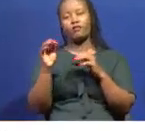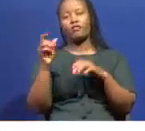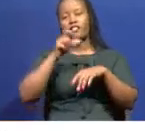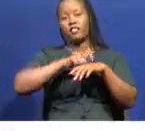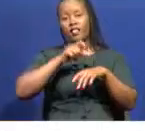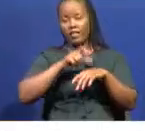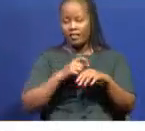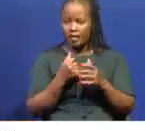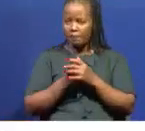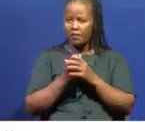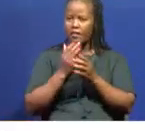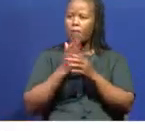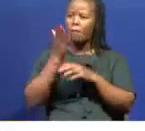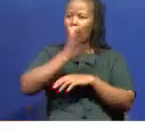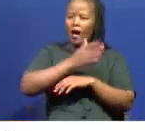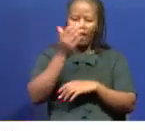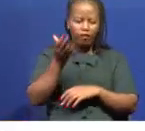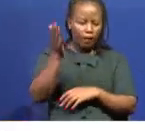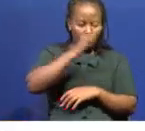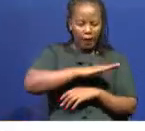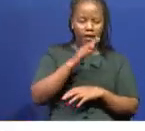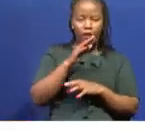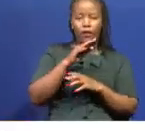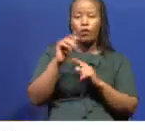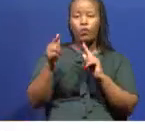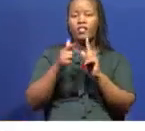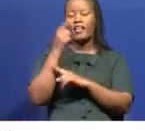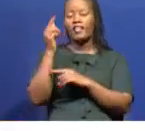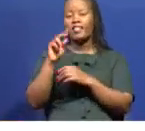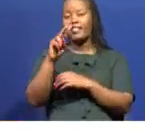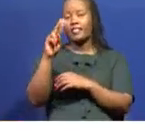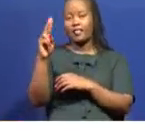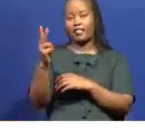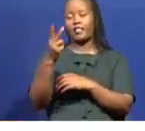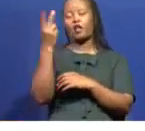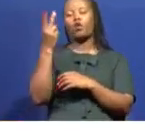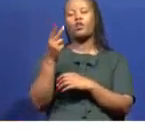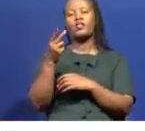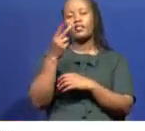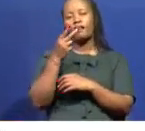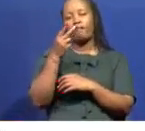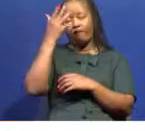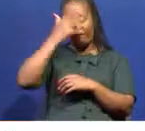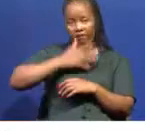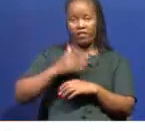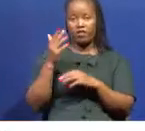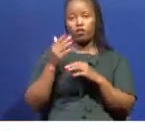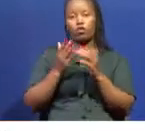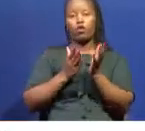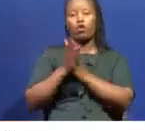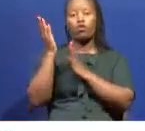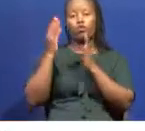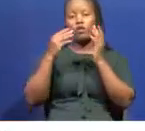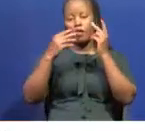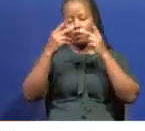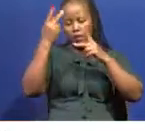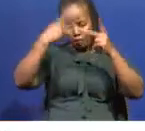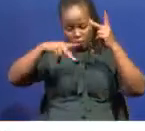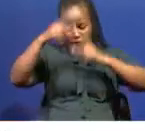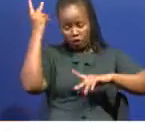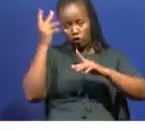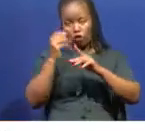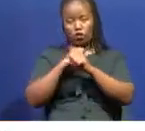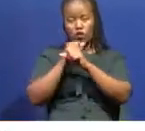we started the second season of the Sunshine Development Tour and the Professional Golfers of Kenya Equator